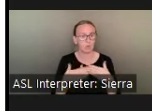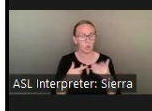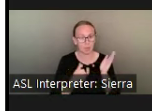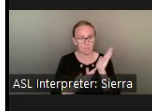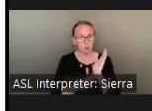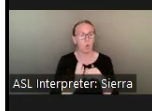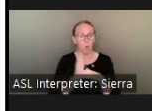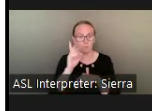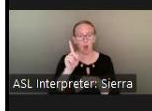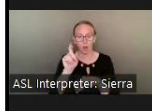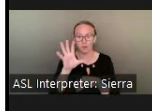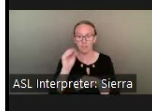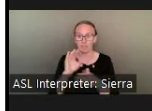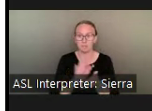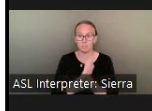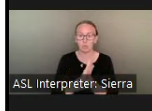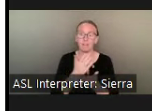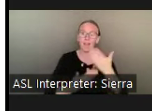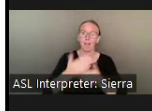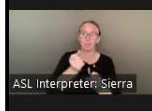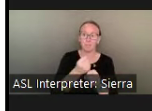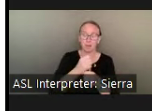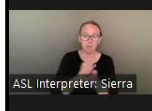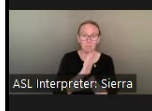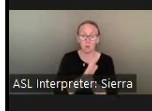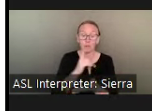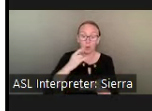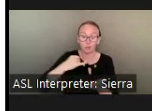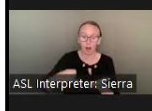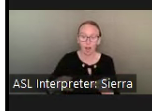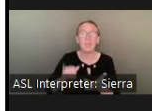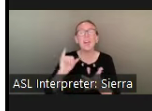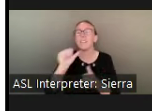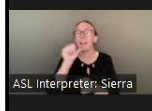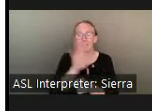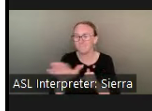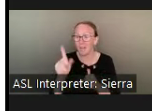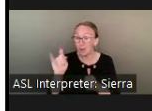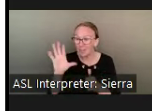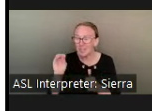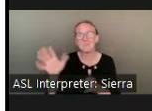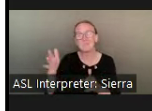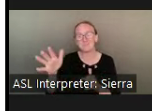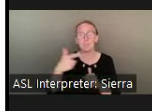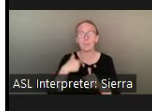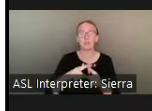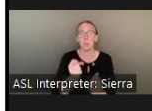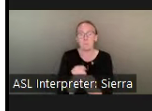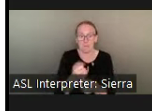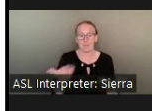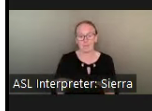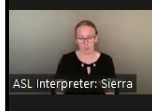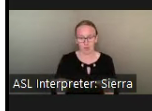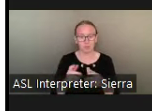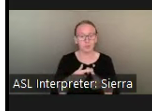handmade paper with me to draw on, that was not enough. I needed to make paper in Boise here. And in the vein of James Castle, I